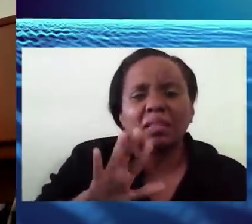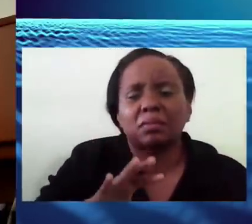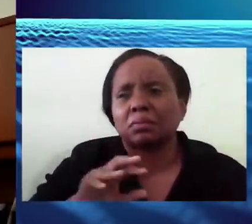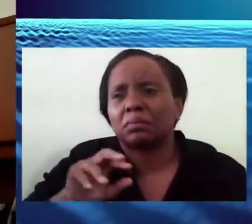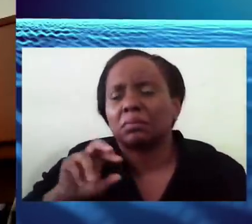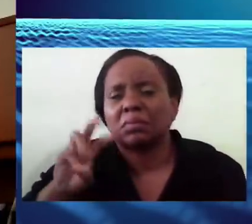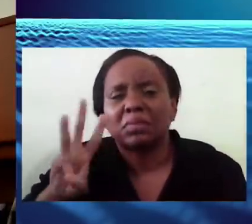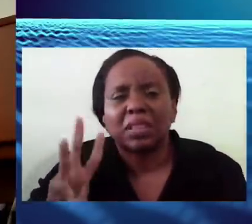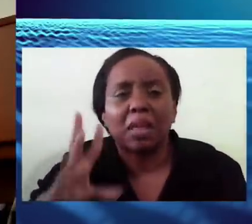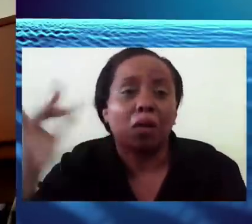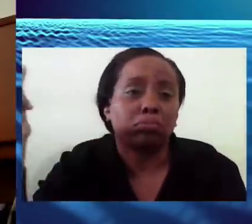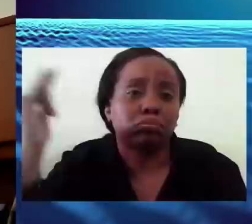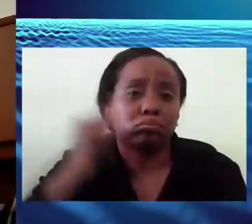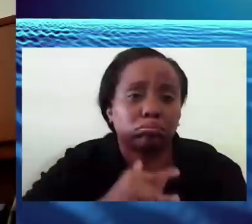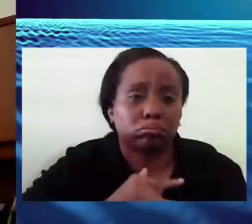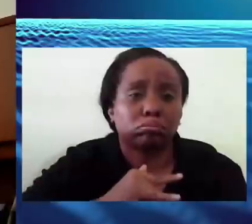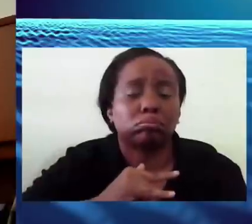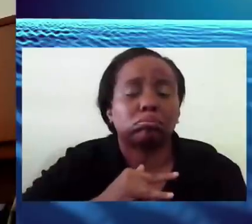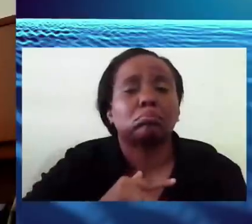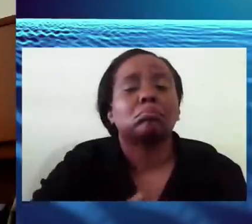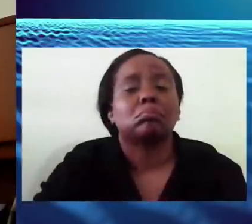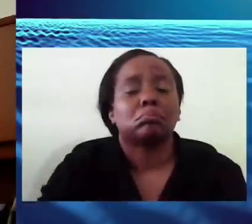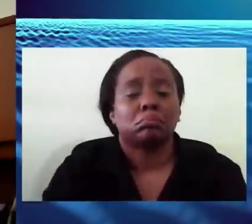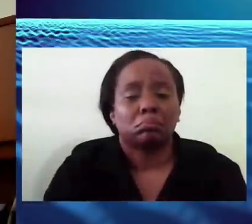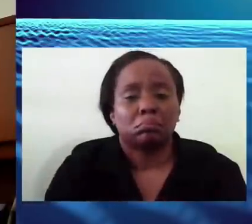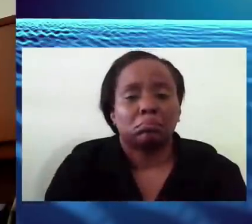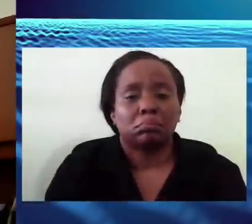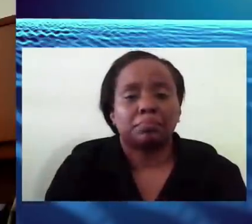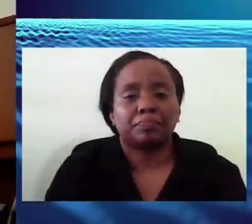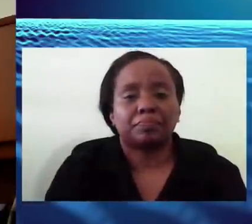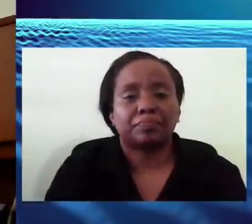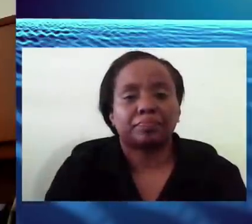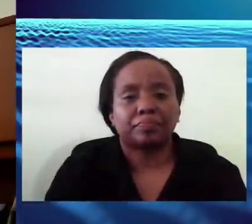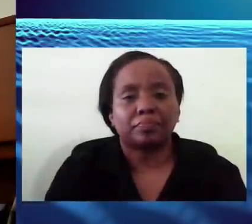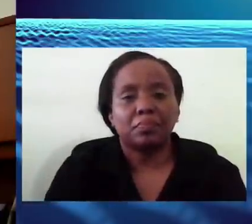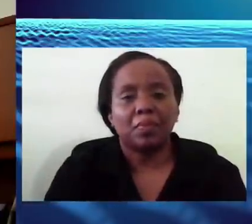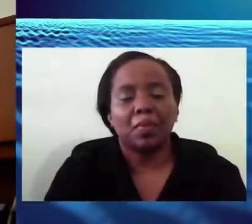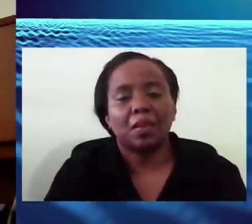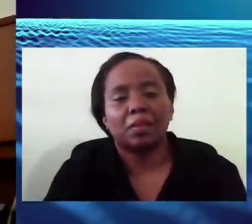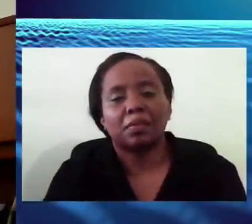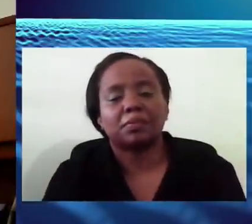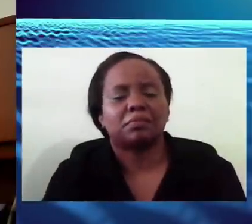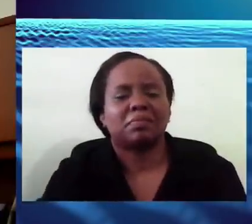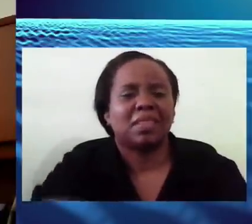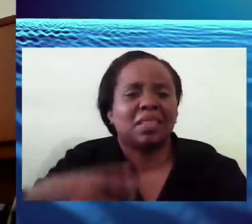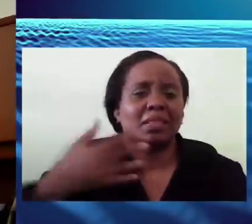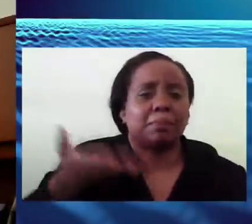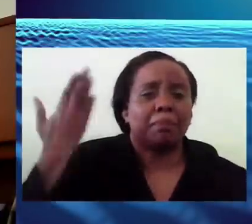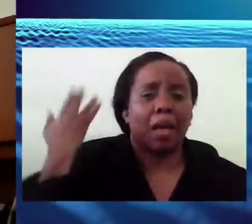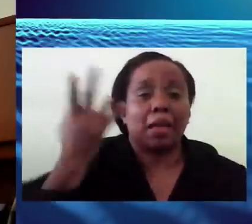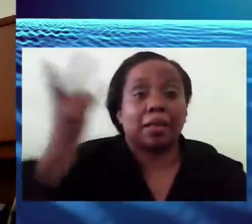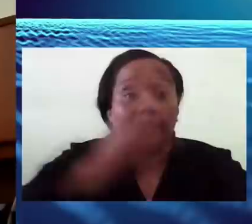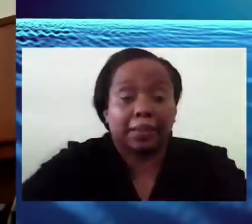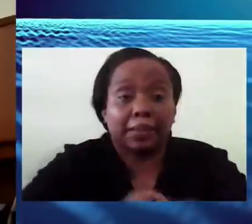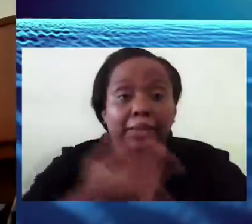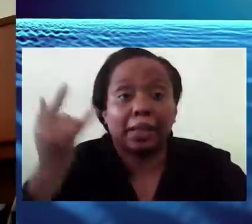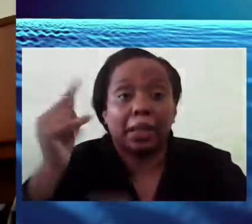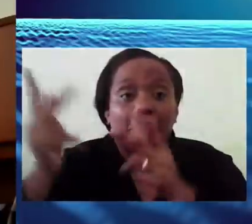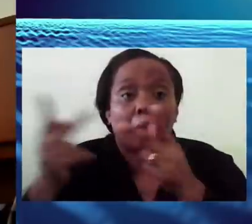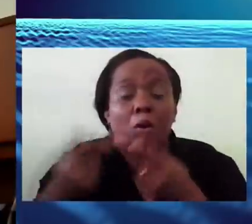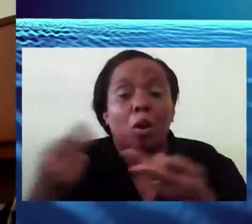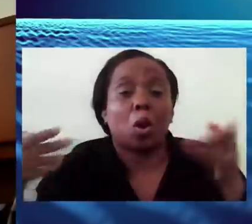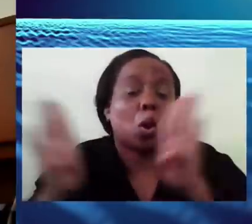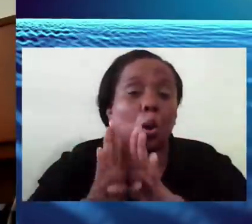through potentially, because as you would have imagined, over the course of 7 days or so with the airport having been closed, there are a number of people who are either